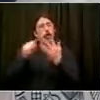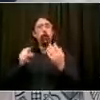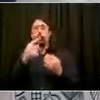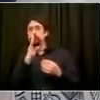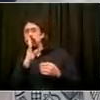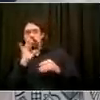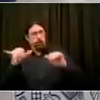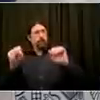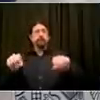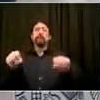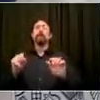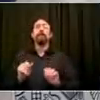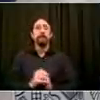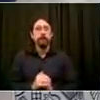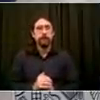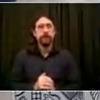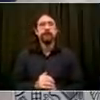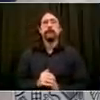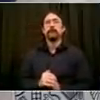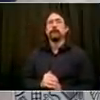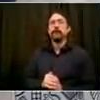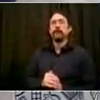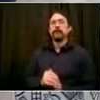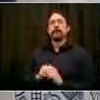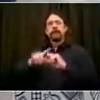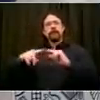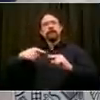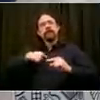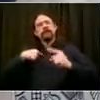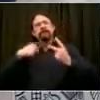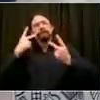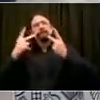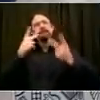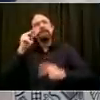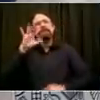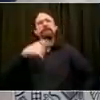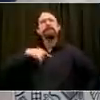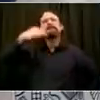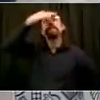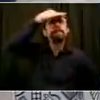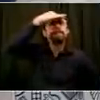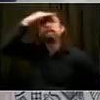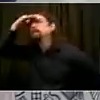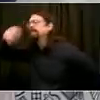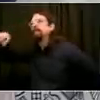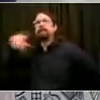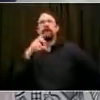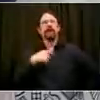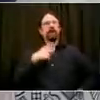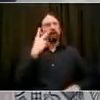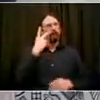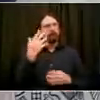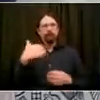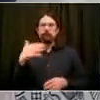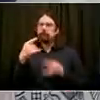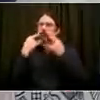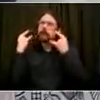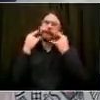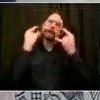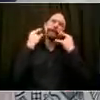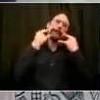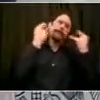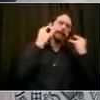their travel plans. I am certain a lot of people are going to keep their holiday gatherings very limited. I think people are making those